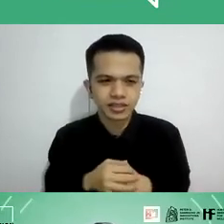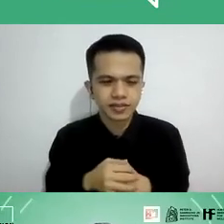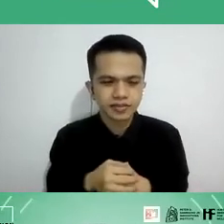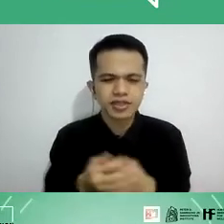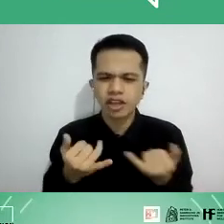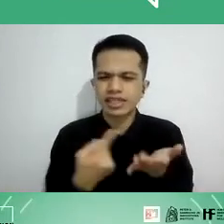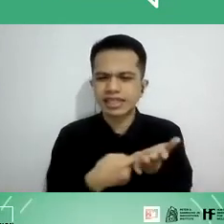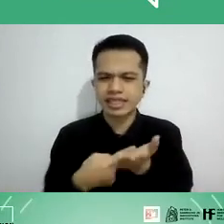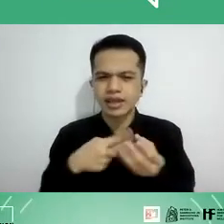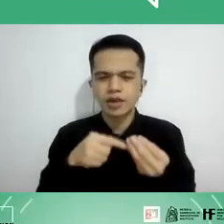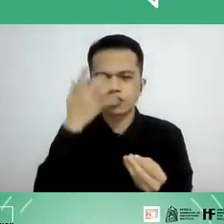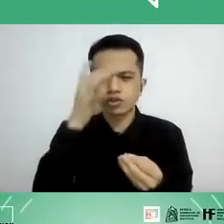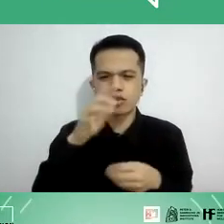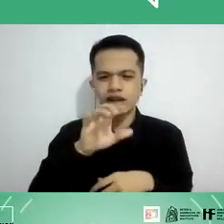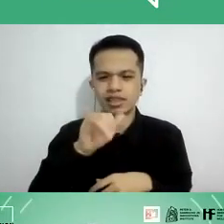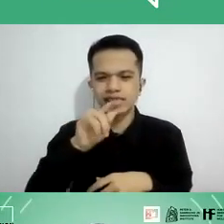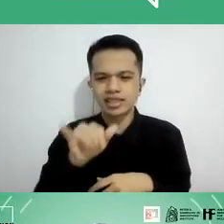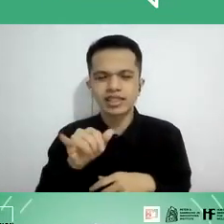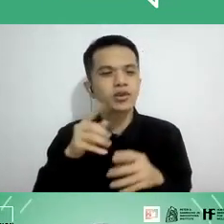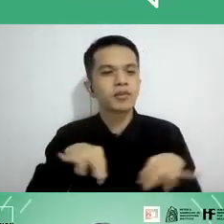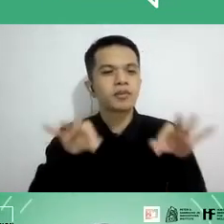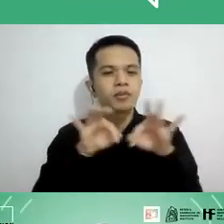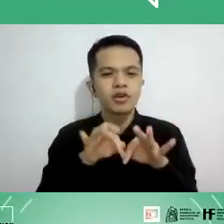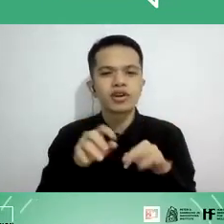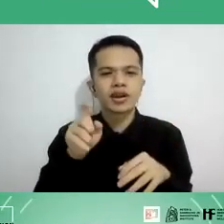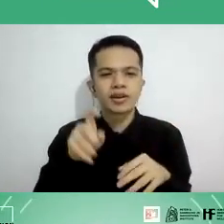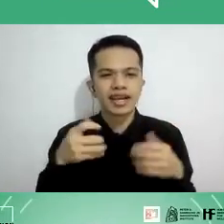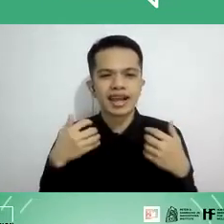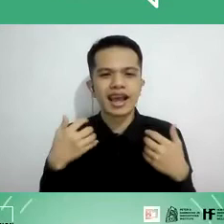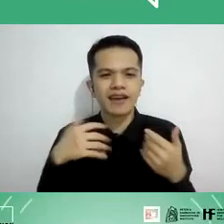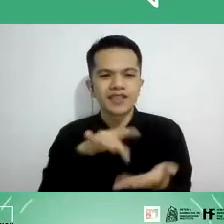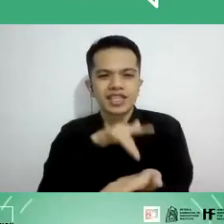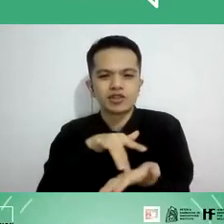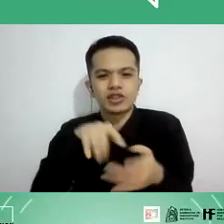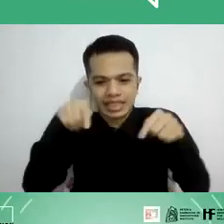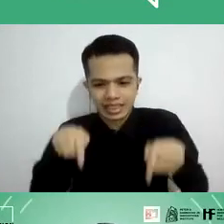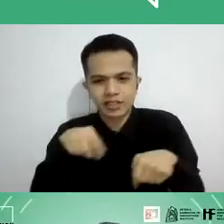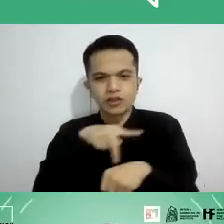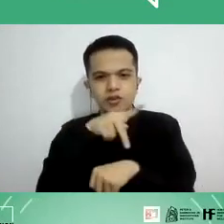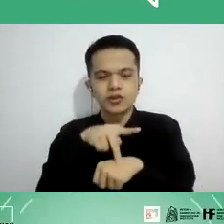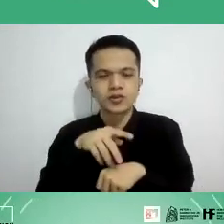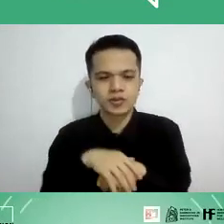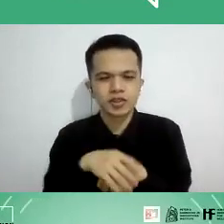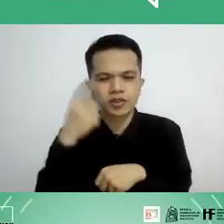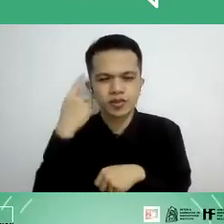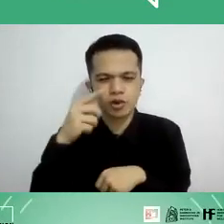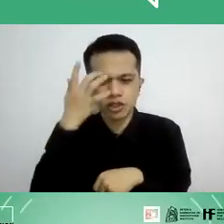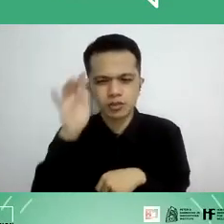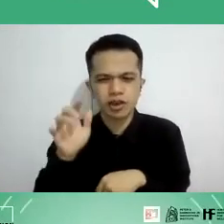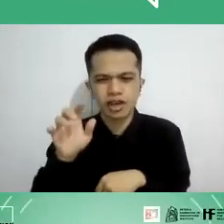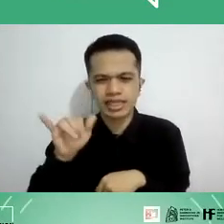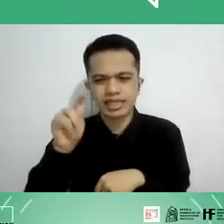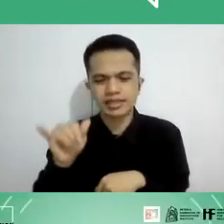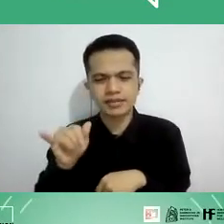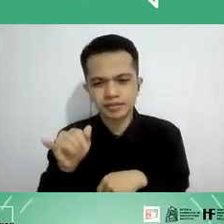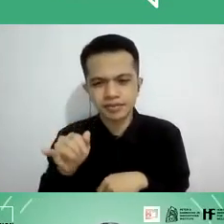talk about smart cities, it's also important that we want to try centering it here. Because for smart cities,